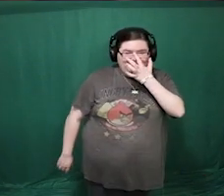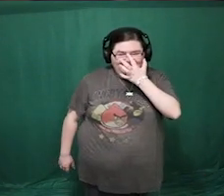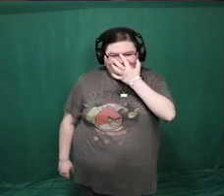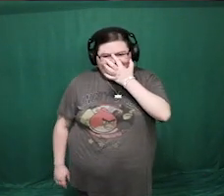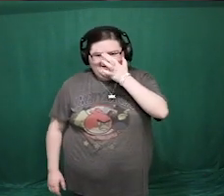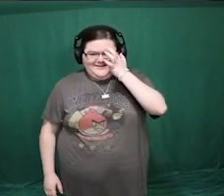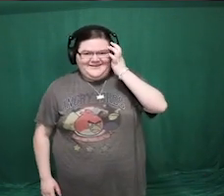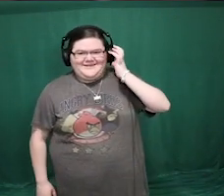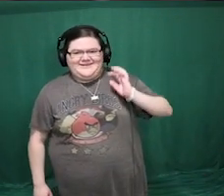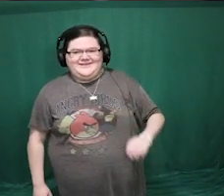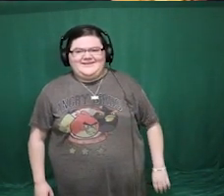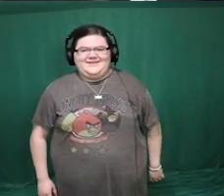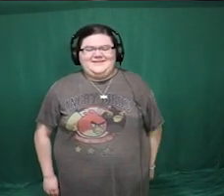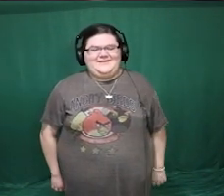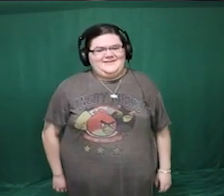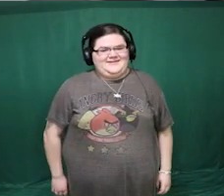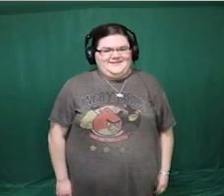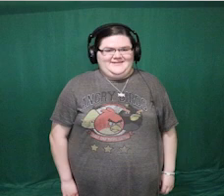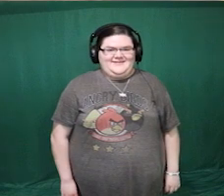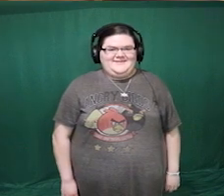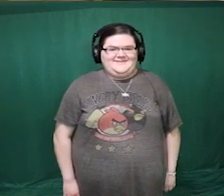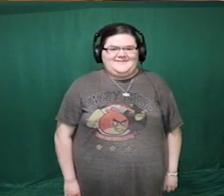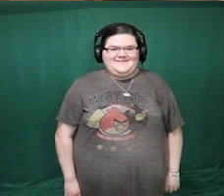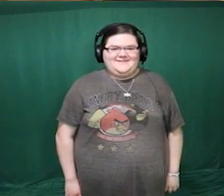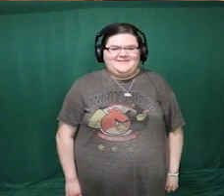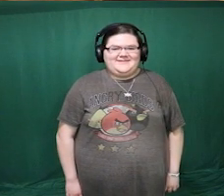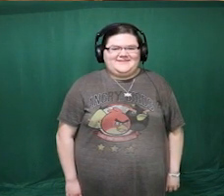you! Let's go,